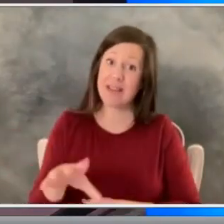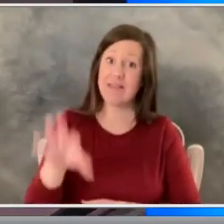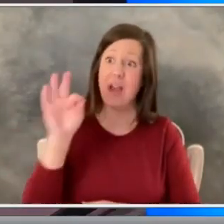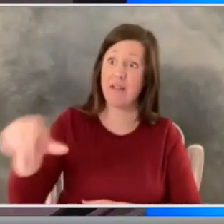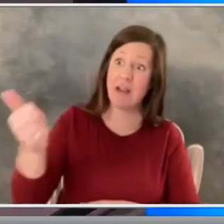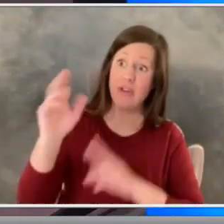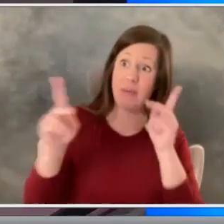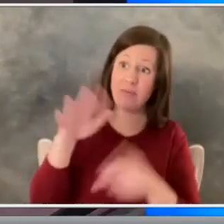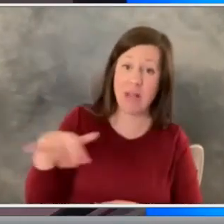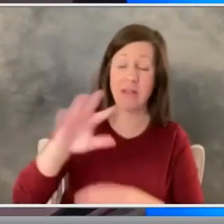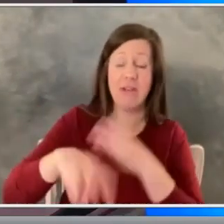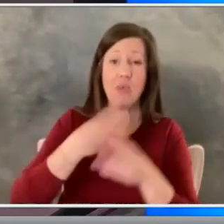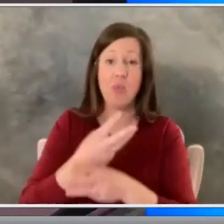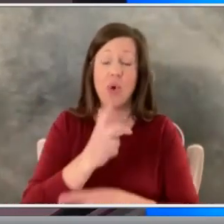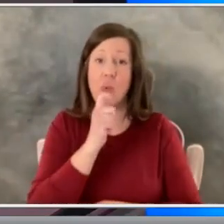that know